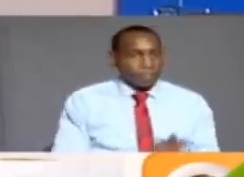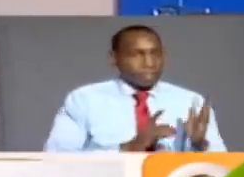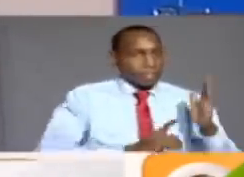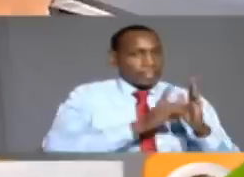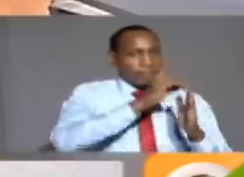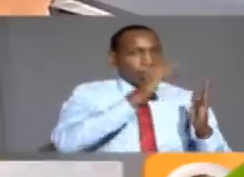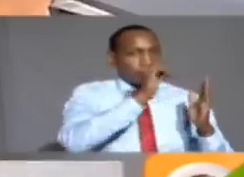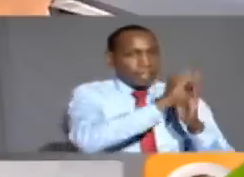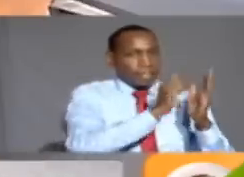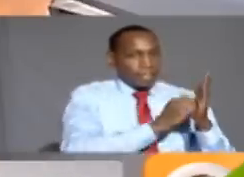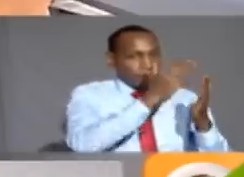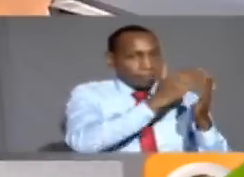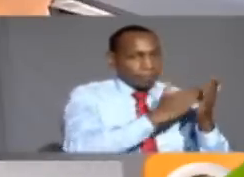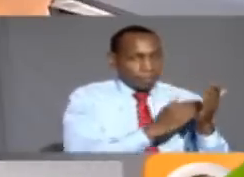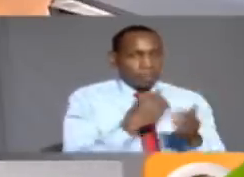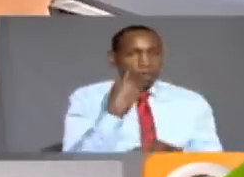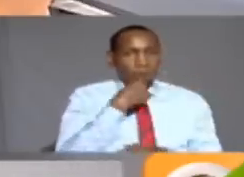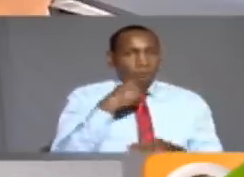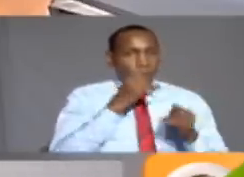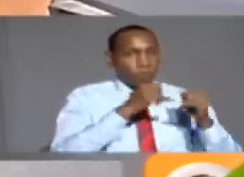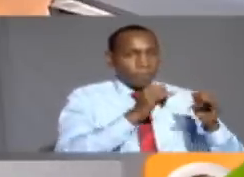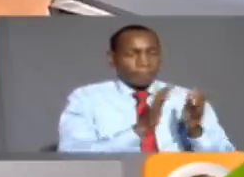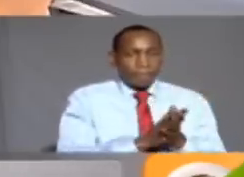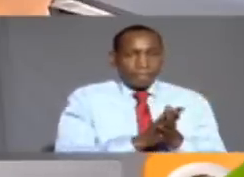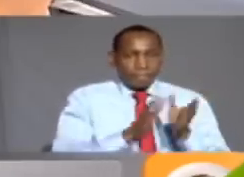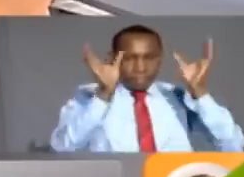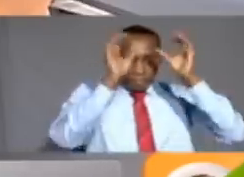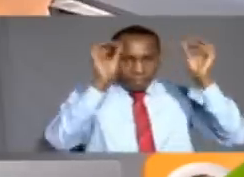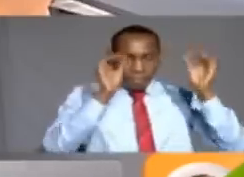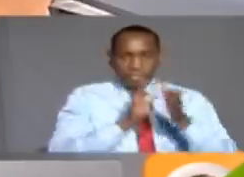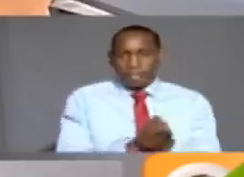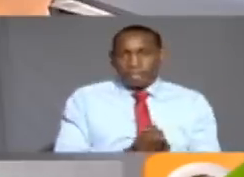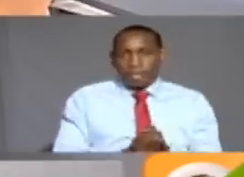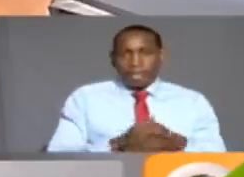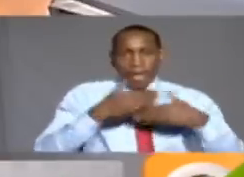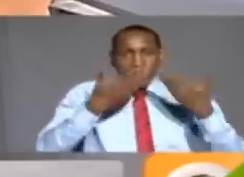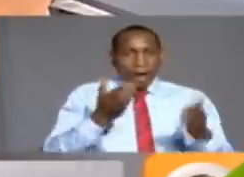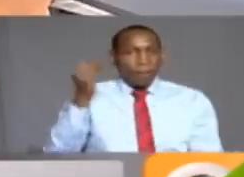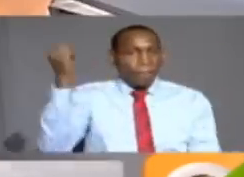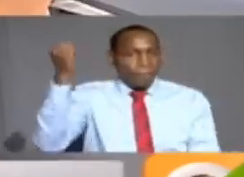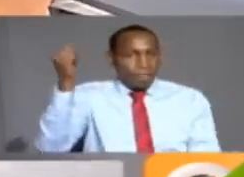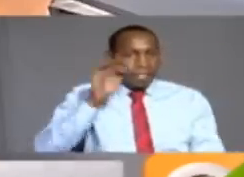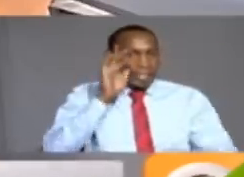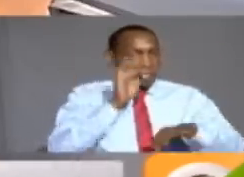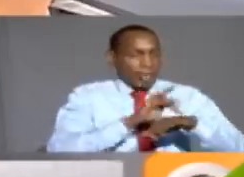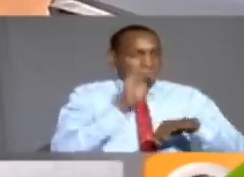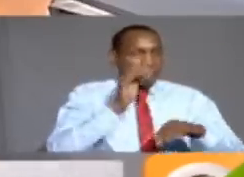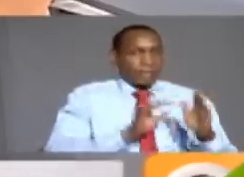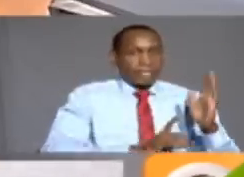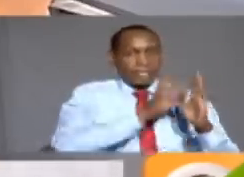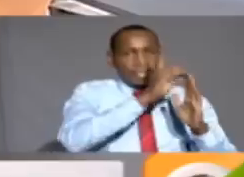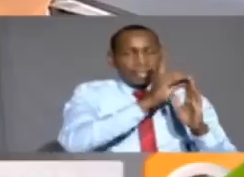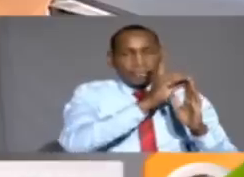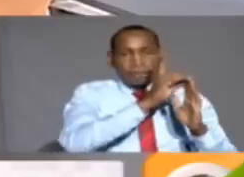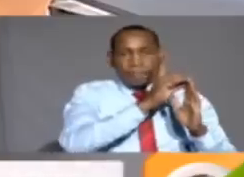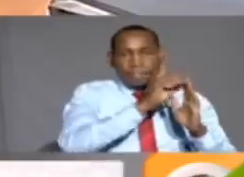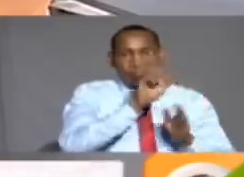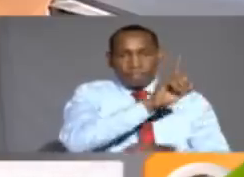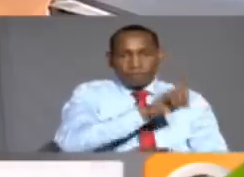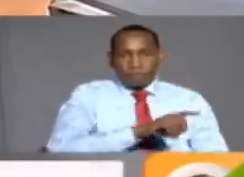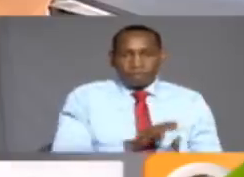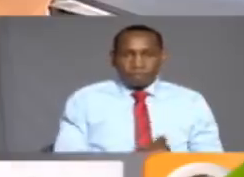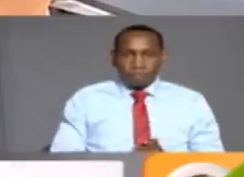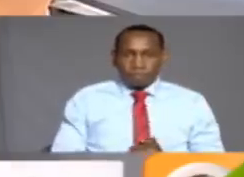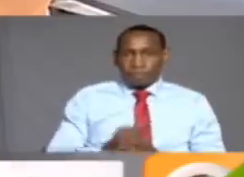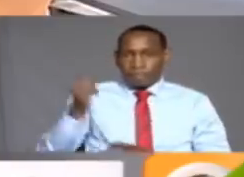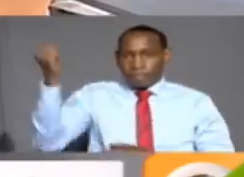in this country, yes, isn't it? Yes. Who implements? It's the executive. How is politicking affecting the development or implementation? Let me tell you how politics